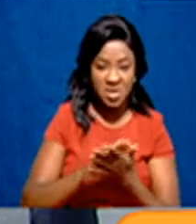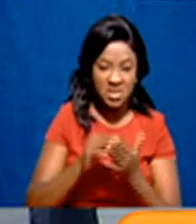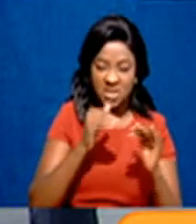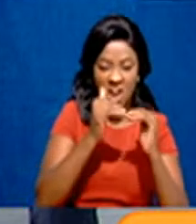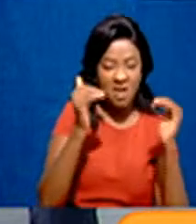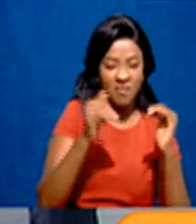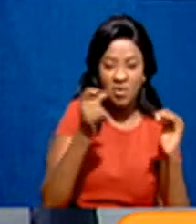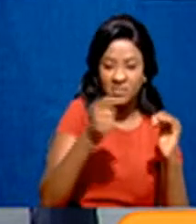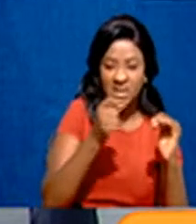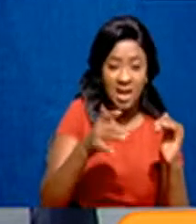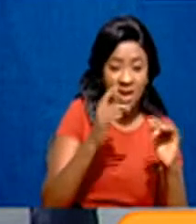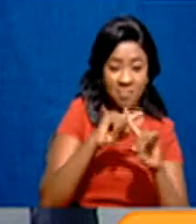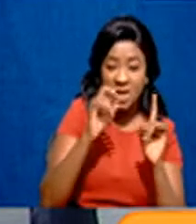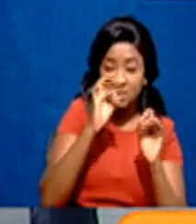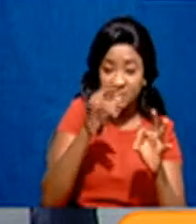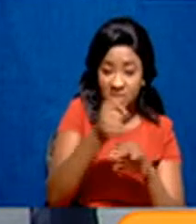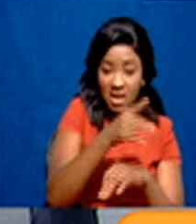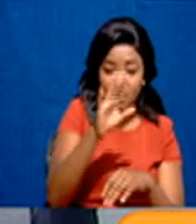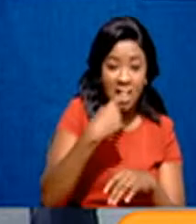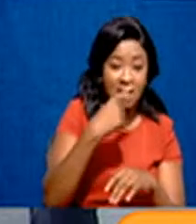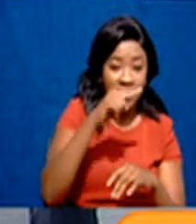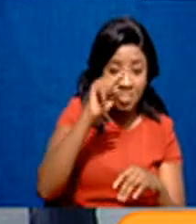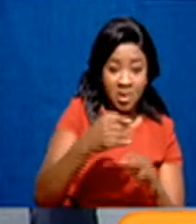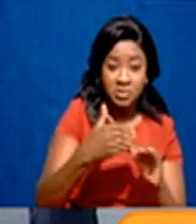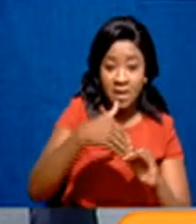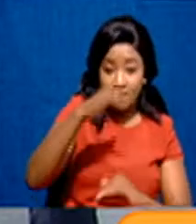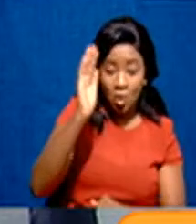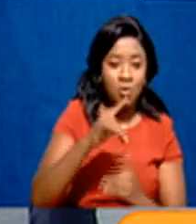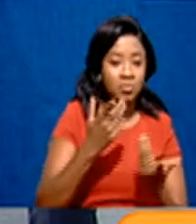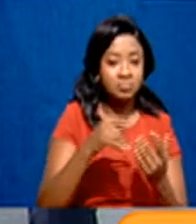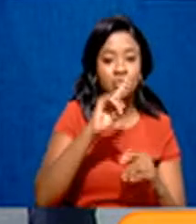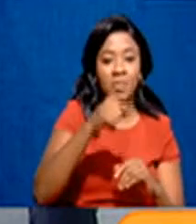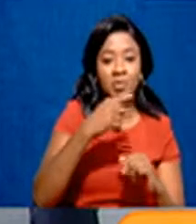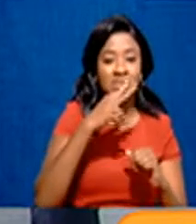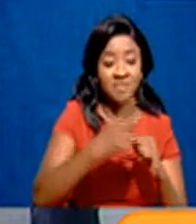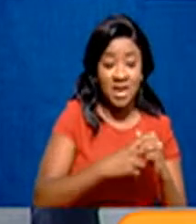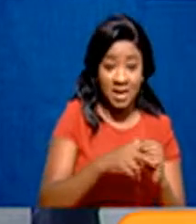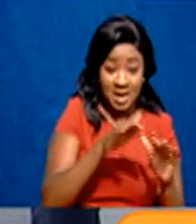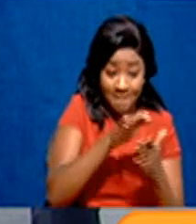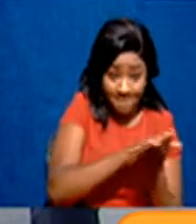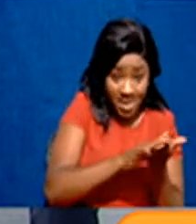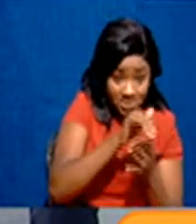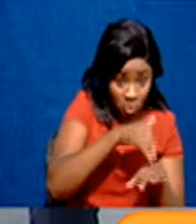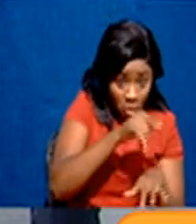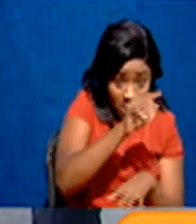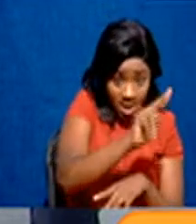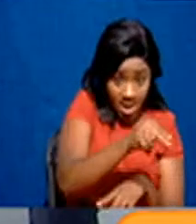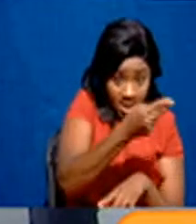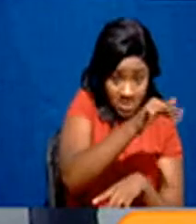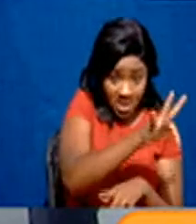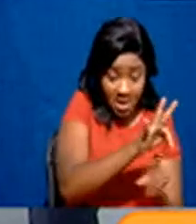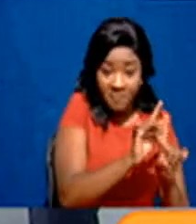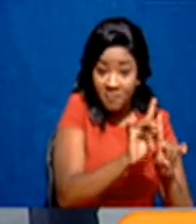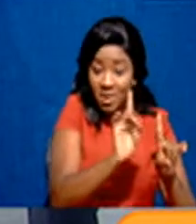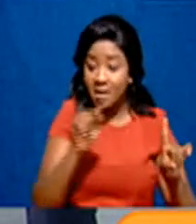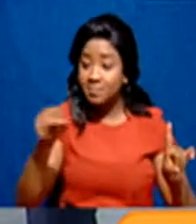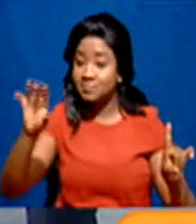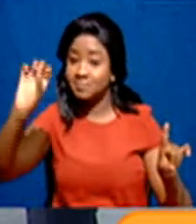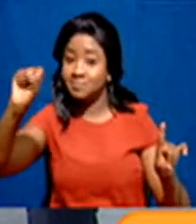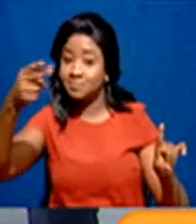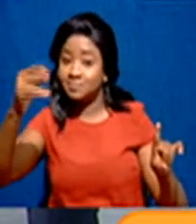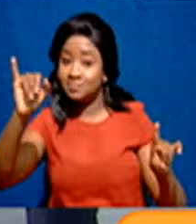anything above 100,000, as it stands, NHIF, you're paying 1,700. Going forward, 2.75% will